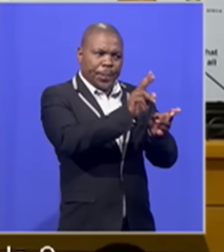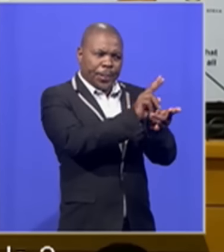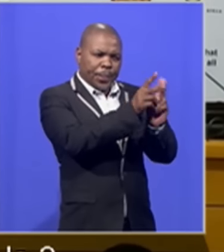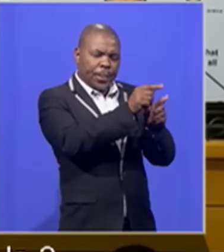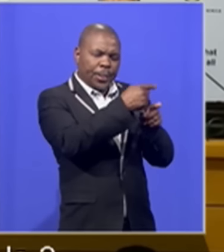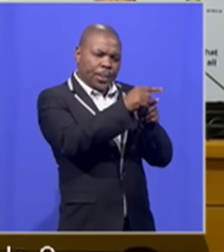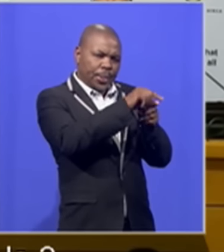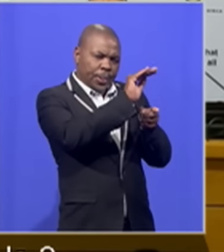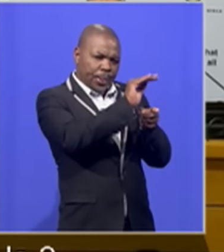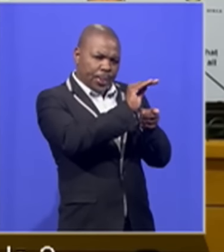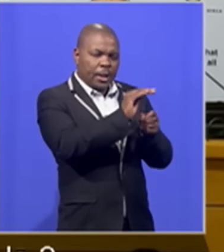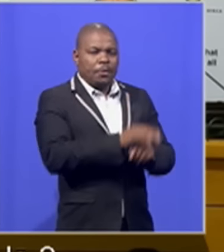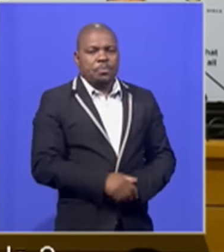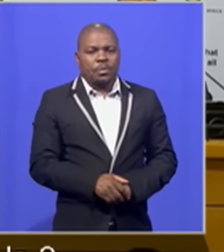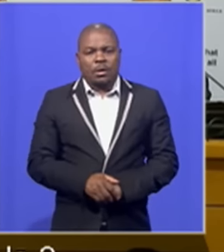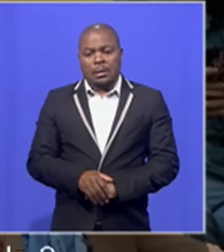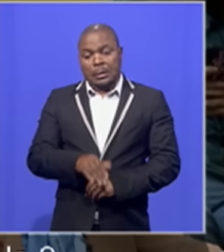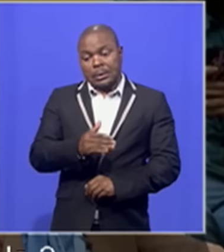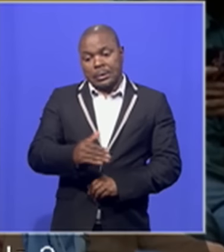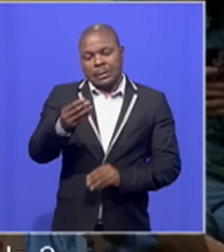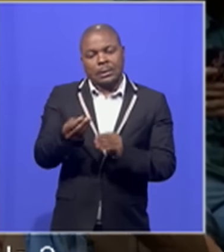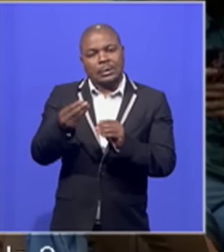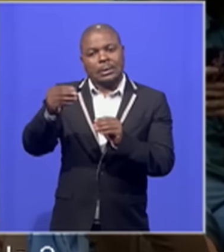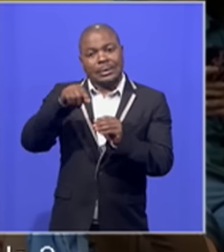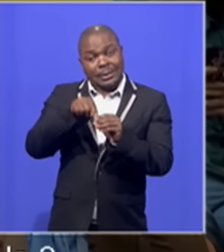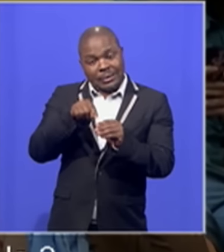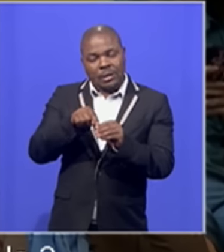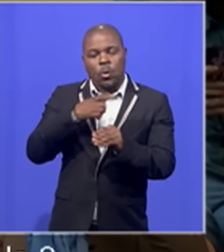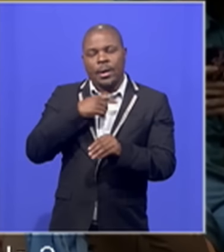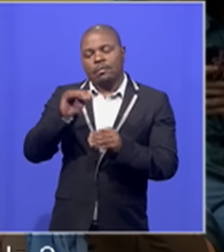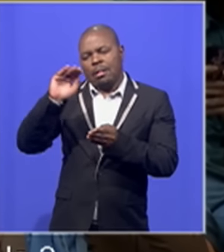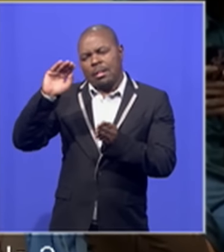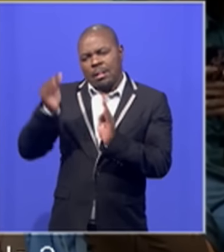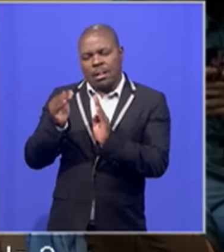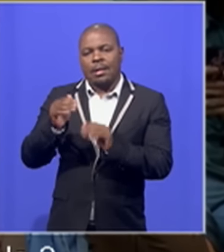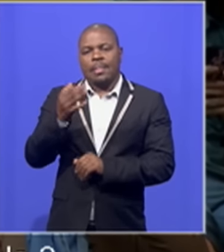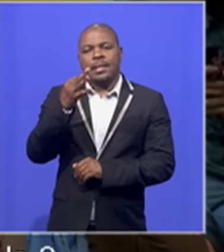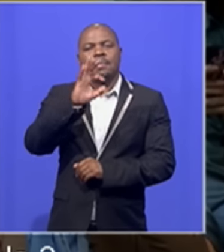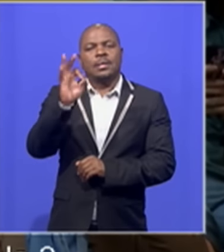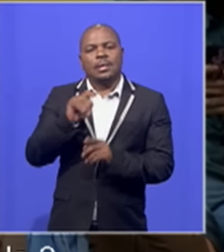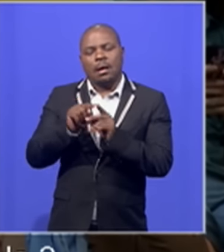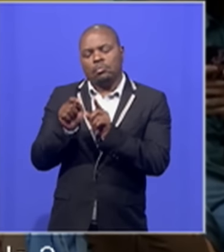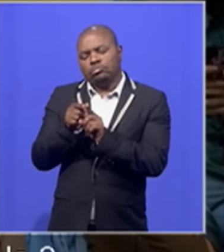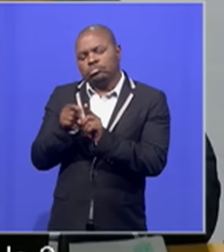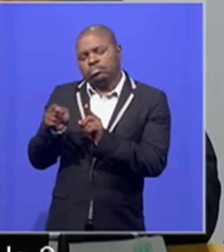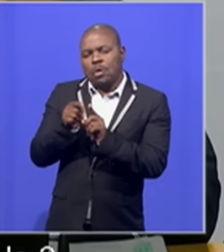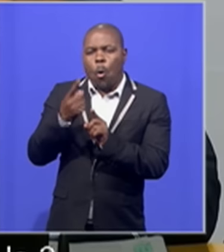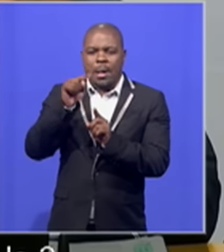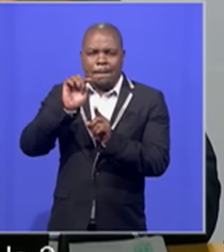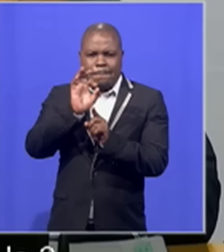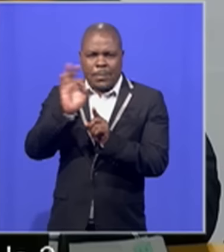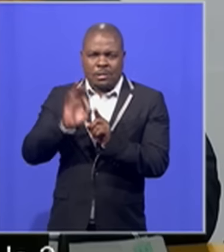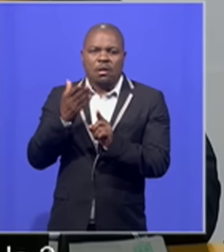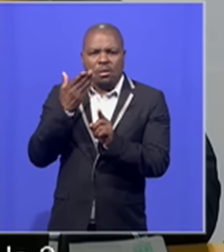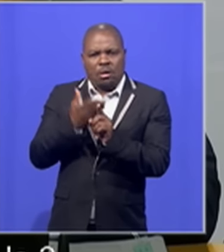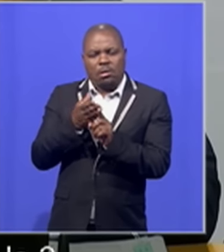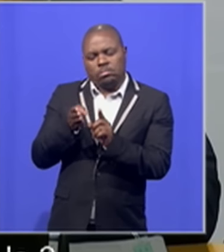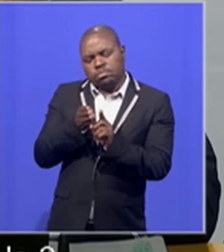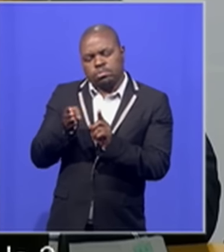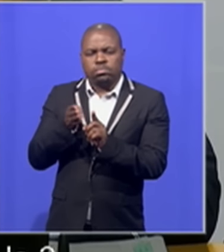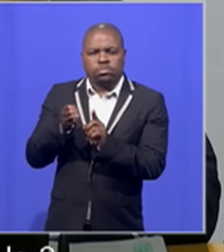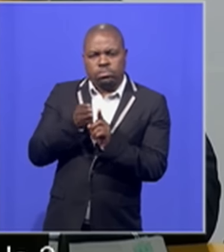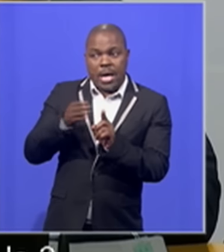totileng sa inflation se solofetse go ngwetliwa go nna 3%, mme go tla nna le peresente e lengwe e beetsweng thoko go ka samagana le